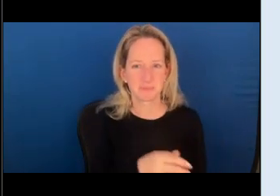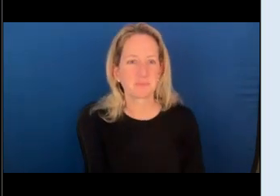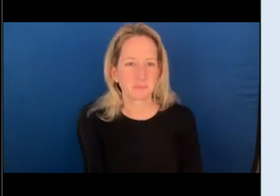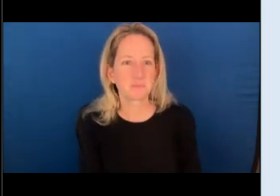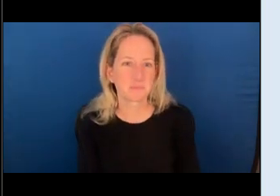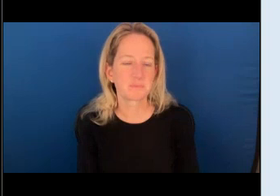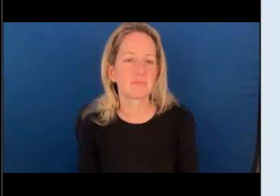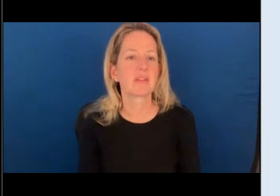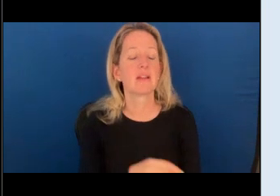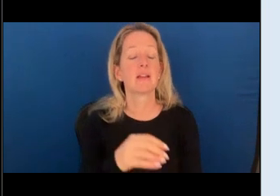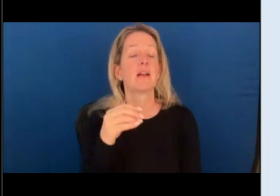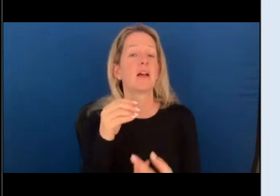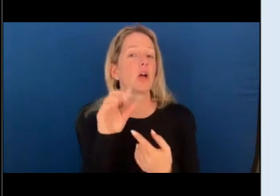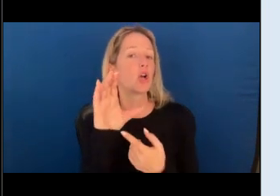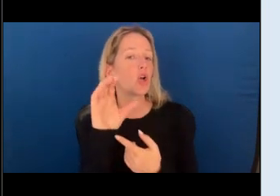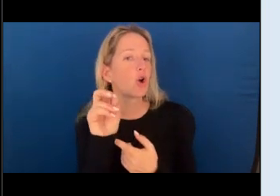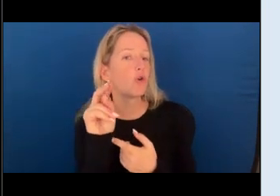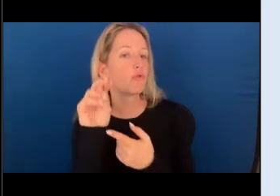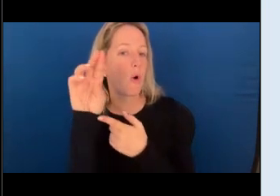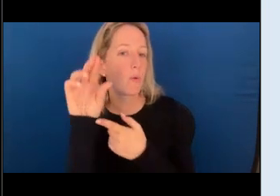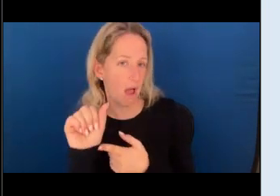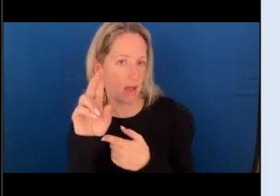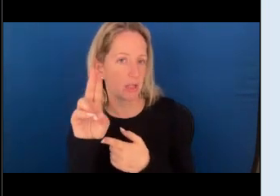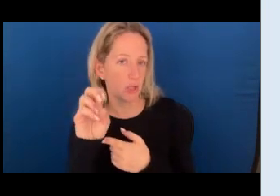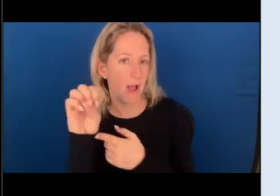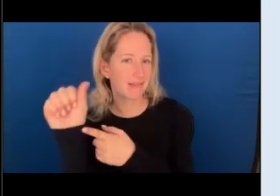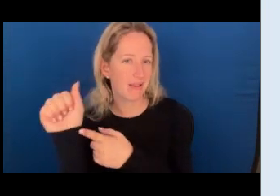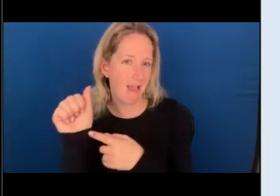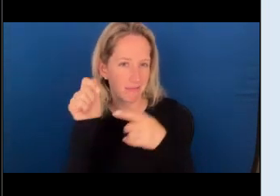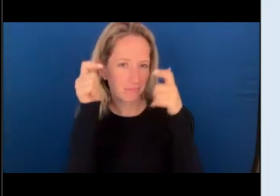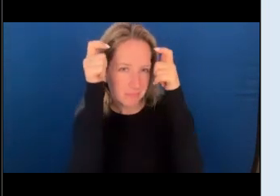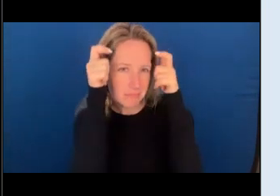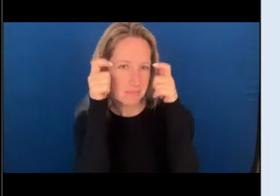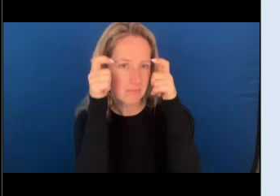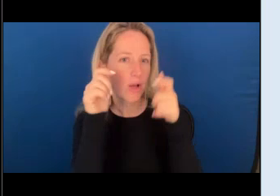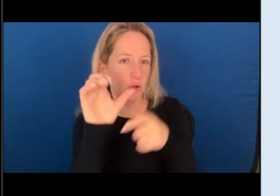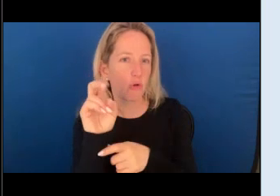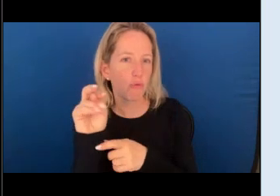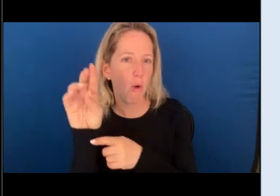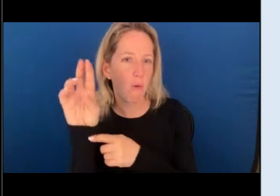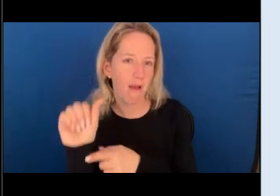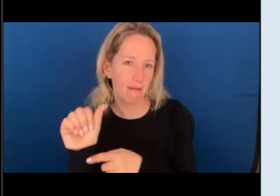our beaches. Corona USA, and Surfrider. Do we have any more questions? Yes.